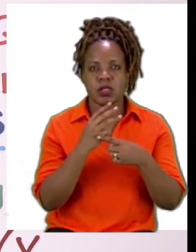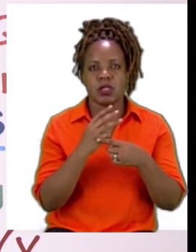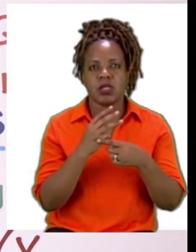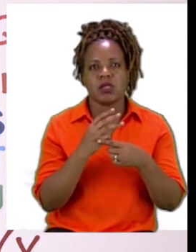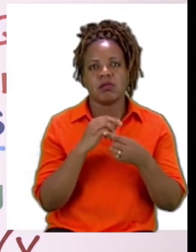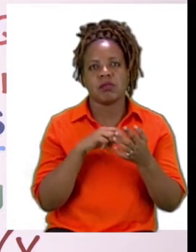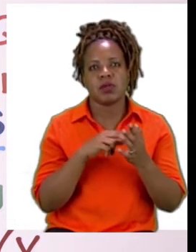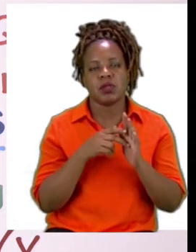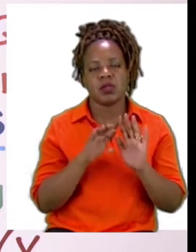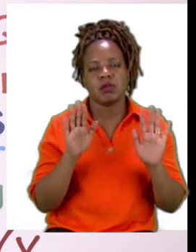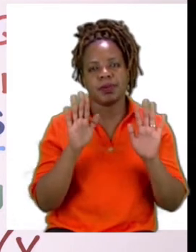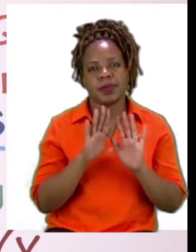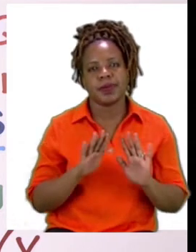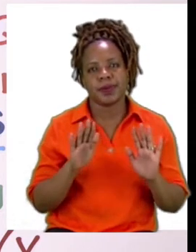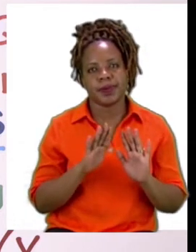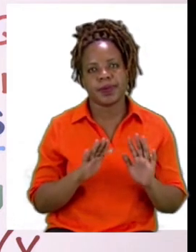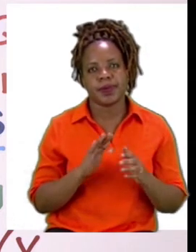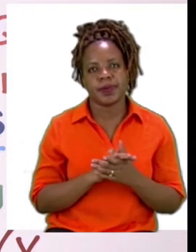So we have